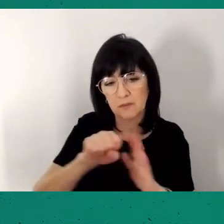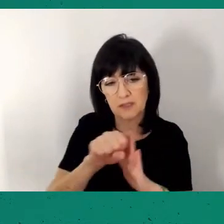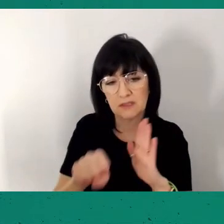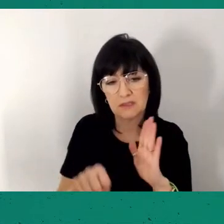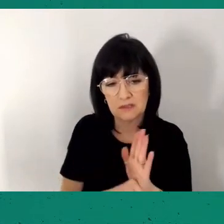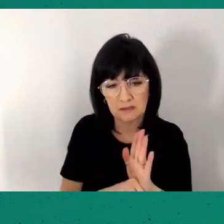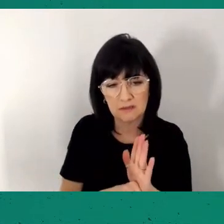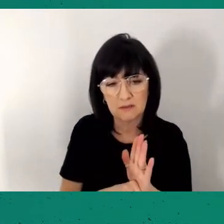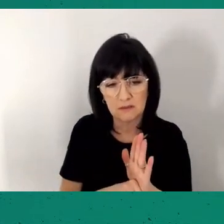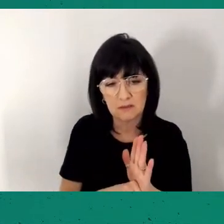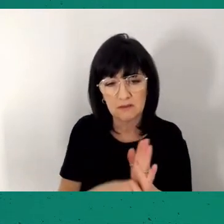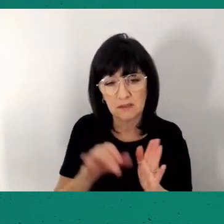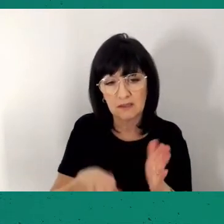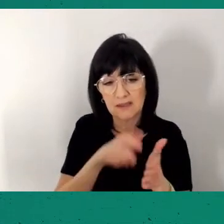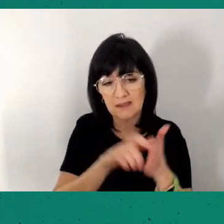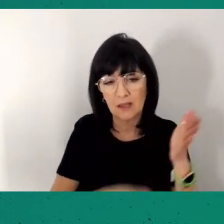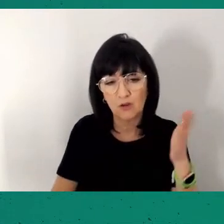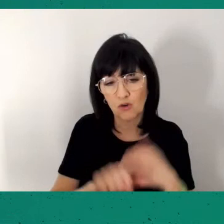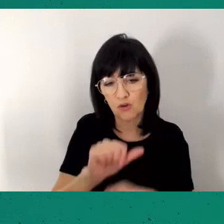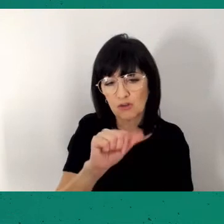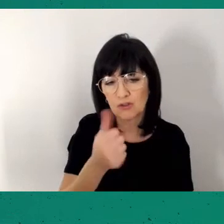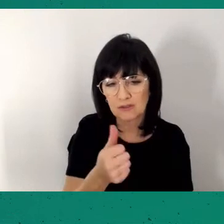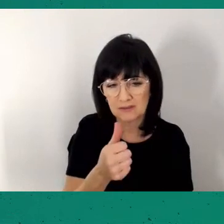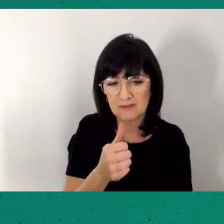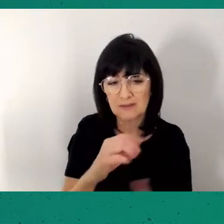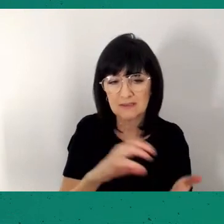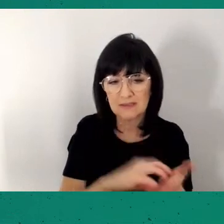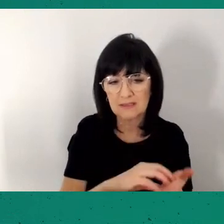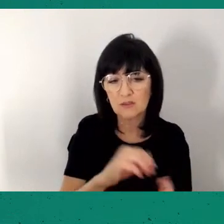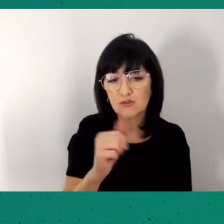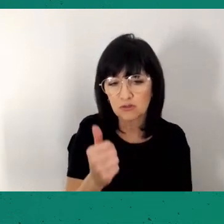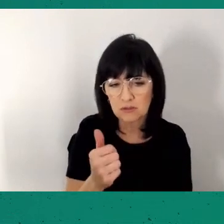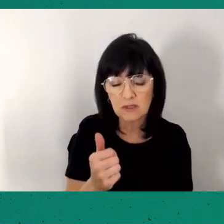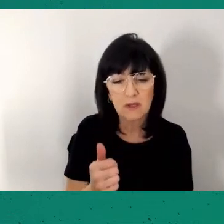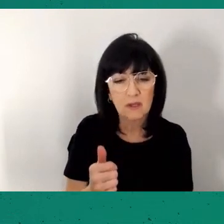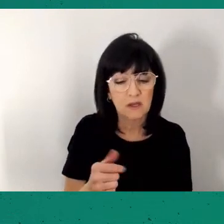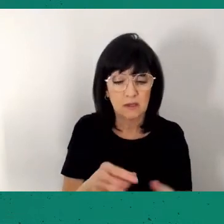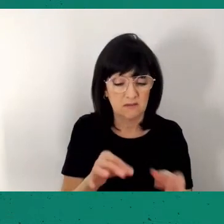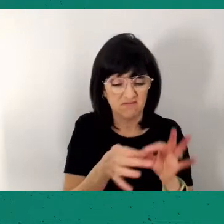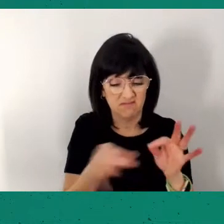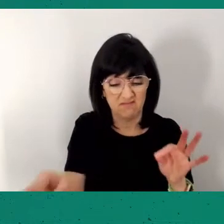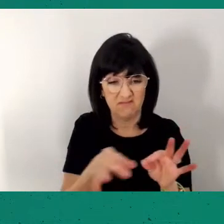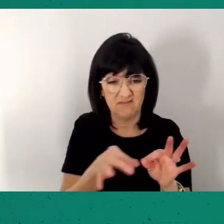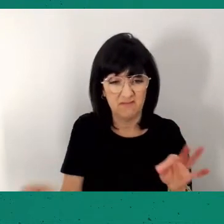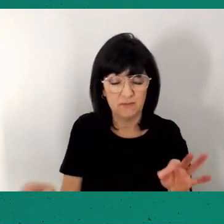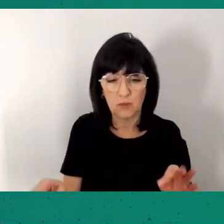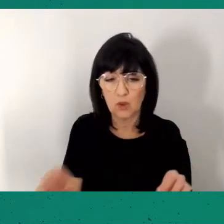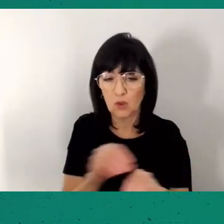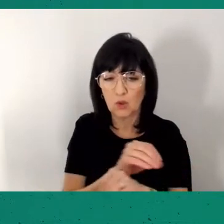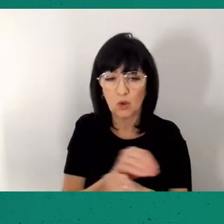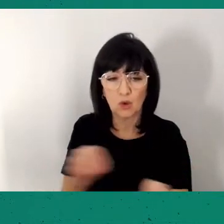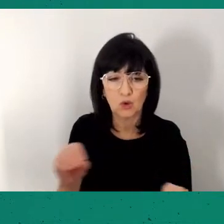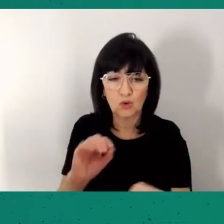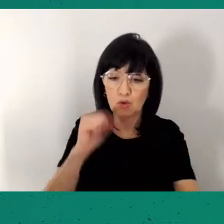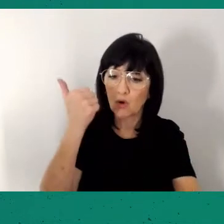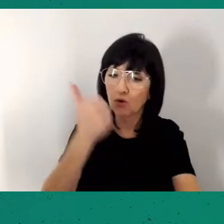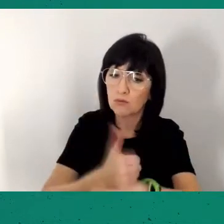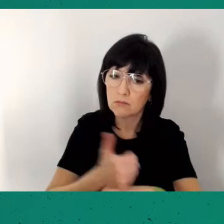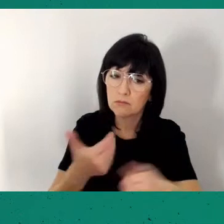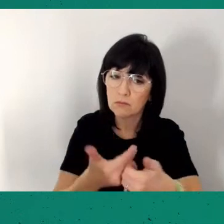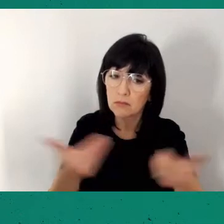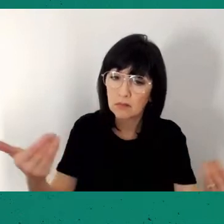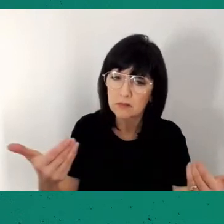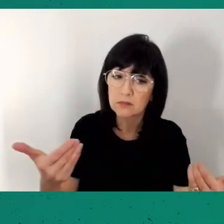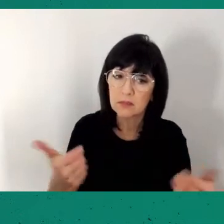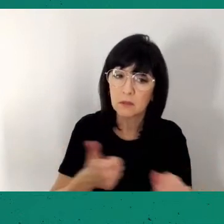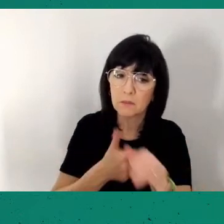stated in Article 10, Section 2 of the Constitution that, quote, "No distinction shall be made on account of race or color, and